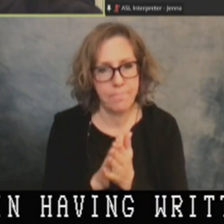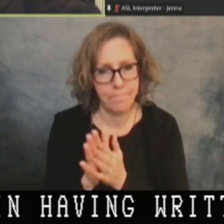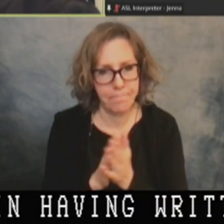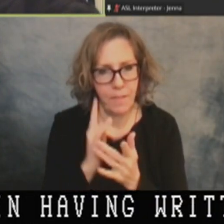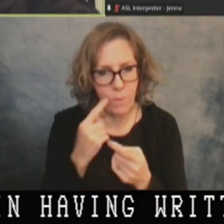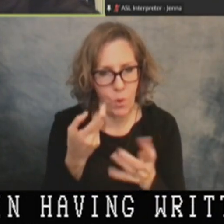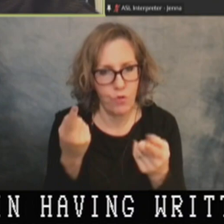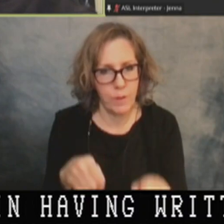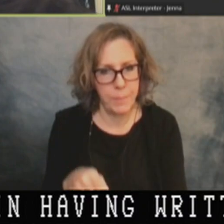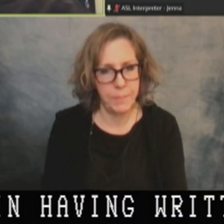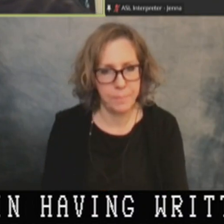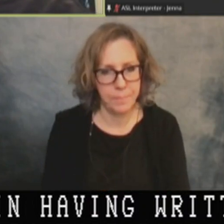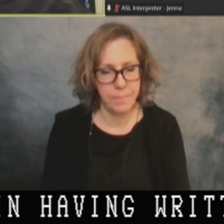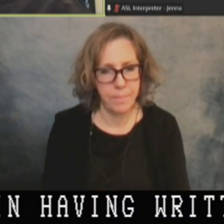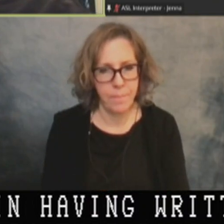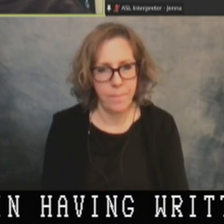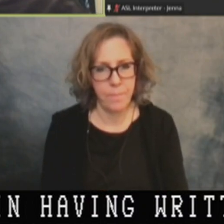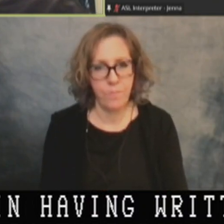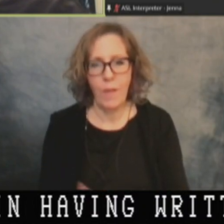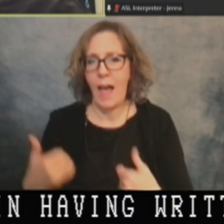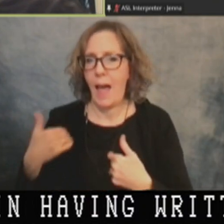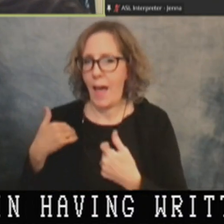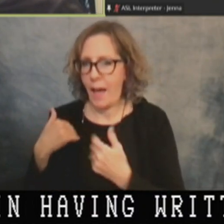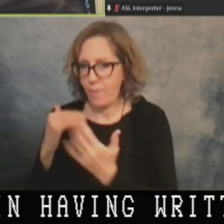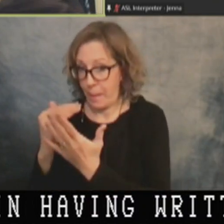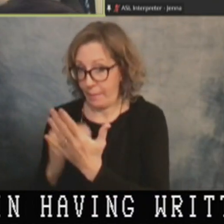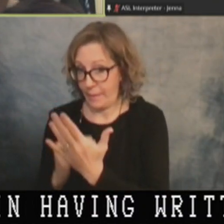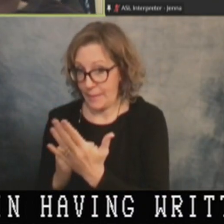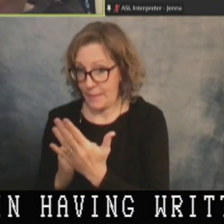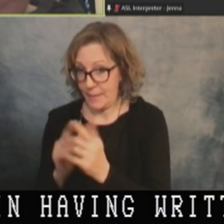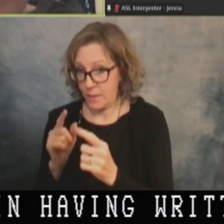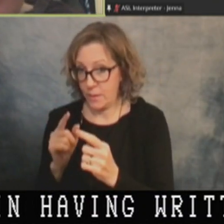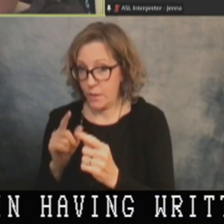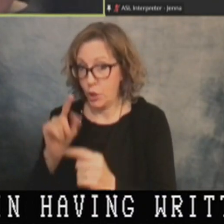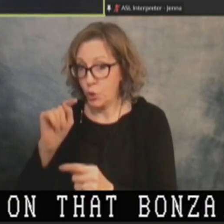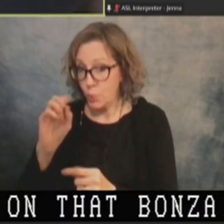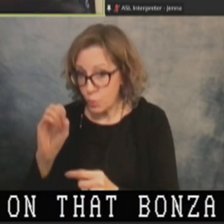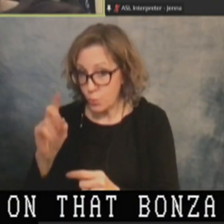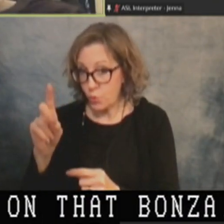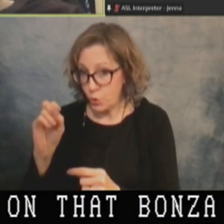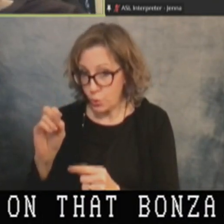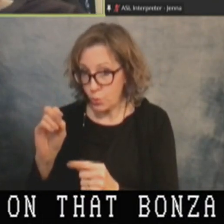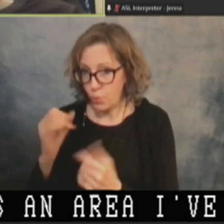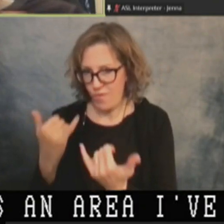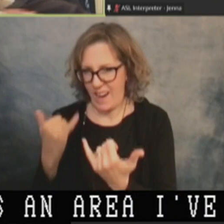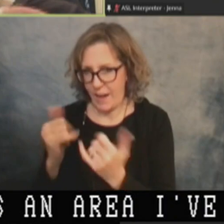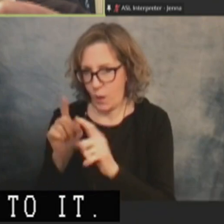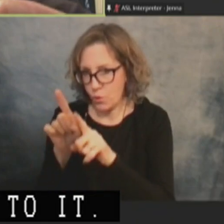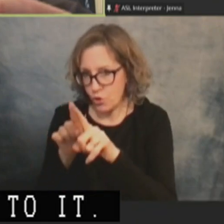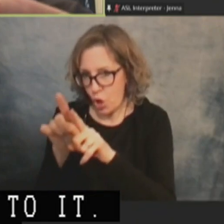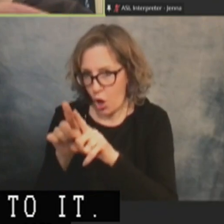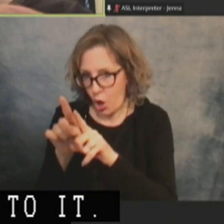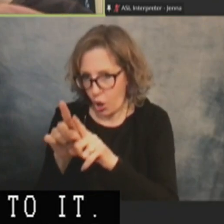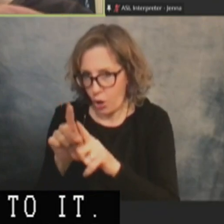This is Andrea. I've got the star next to it. It's on my to-do list to have an update at next meeting.